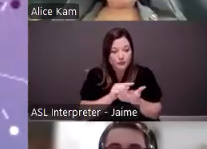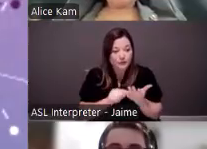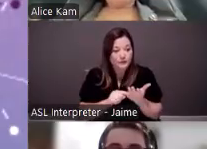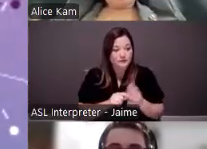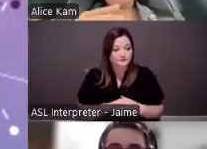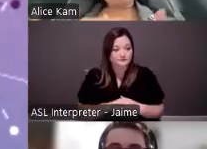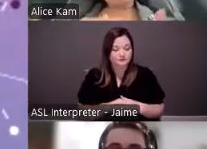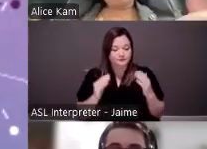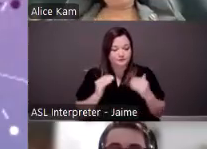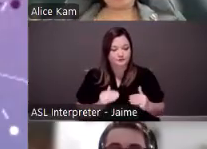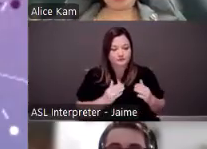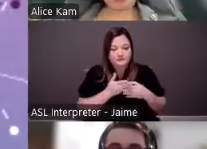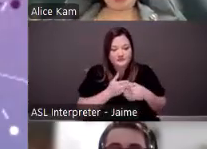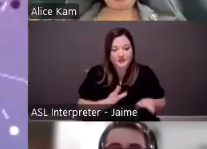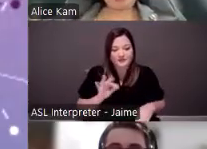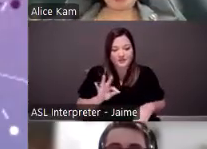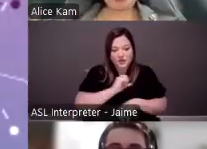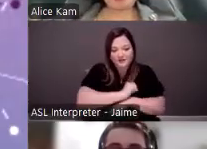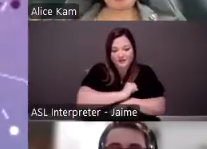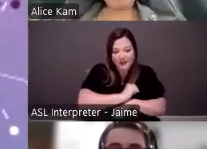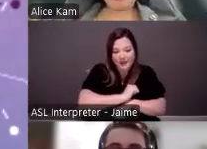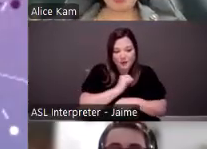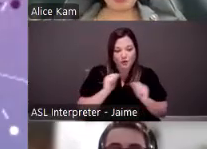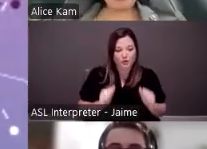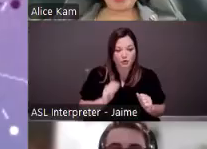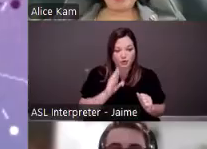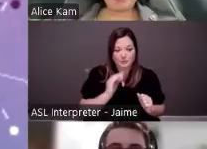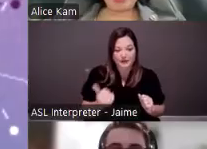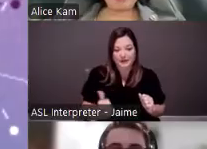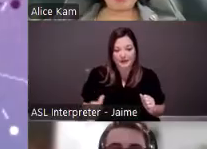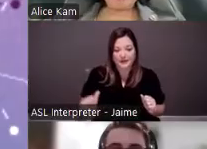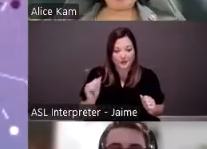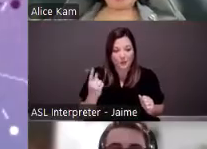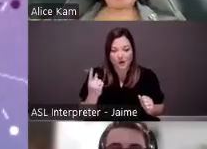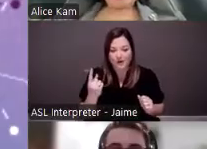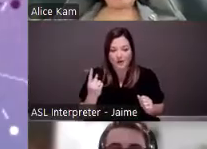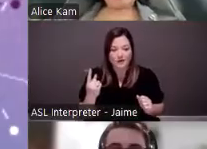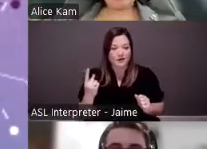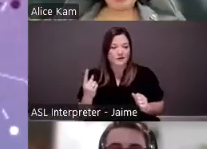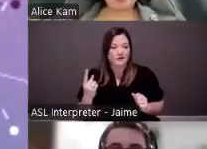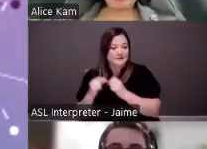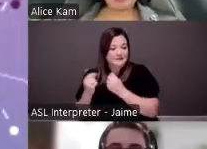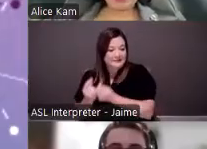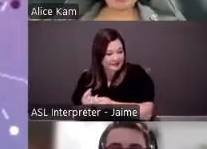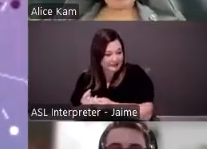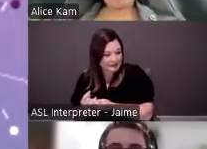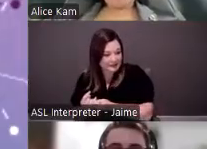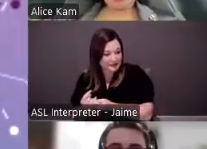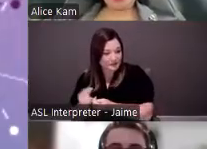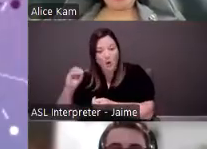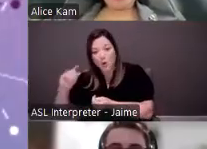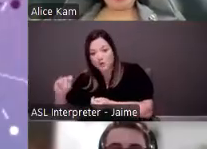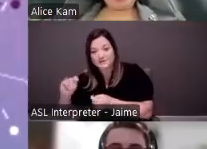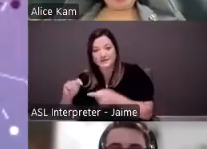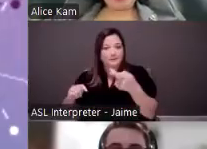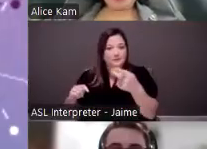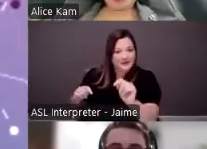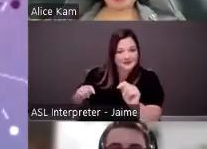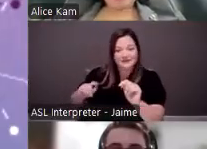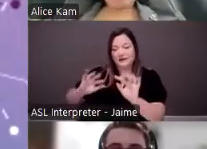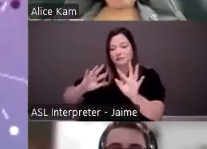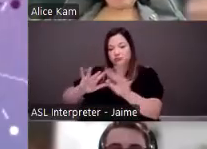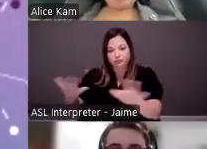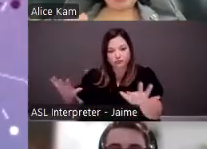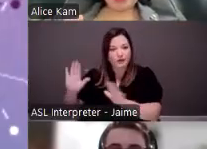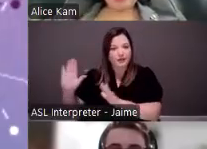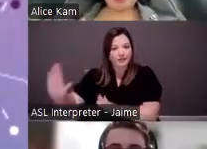like anyone in this interprofessional team spectrum is what OT is going to do, what PT is going to do,